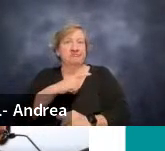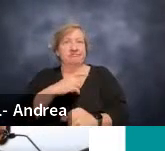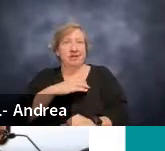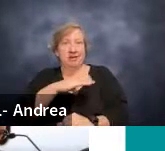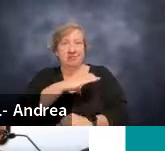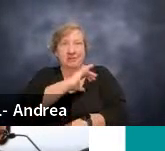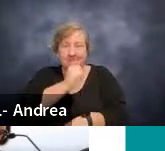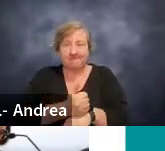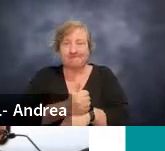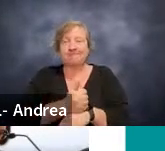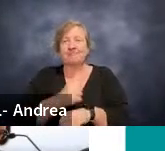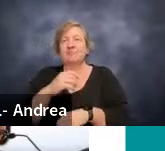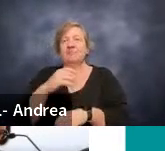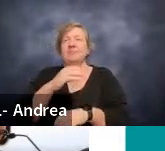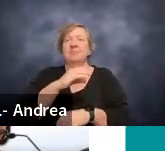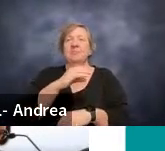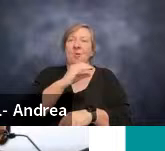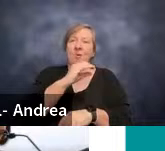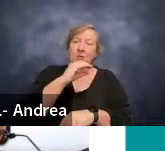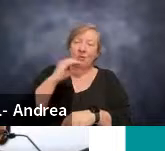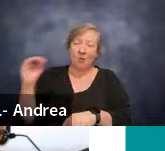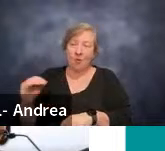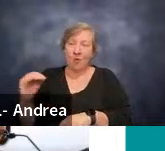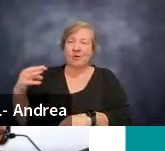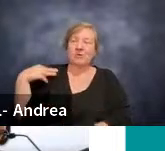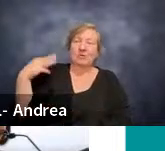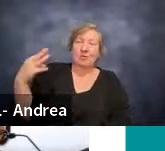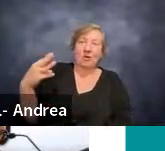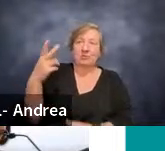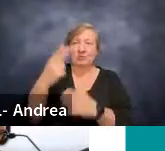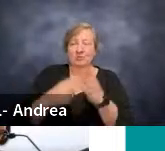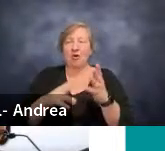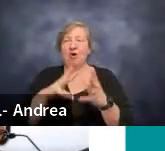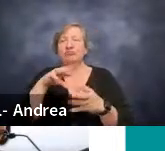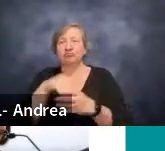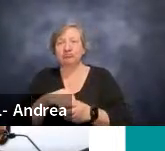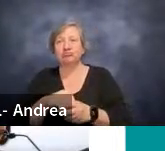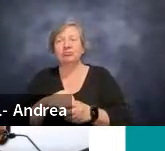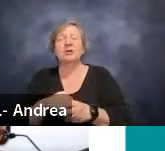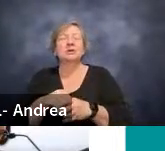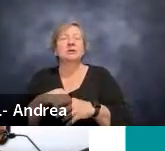and Washington, staffed by both Oregon and Washington, to